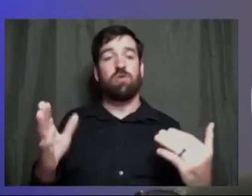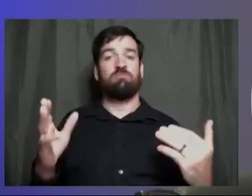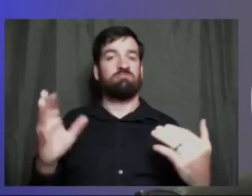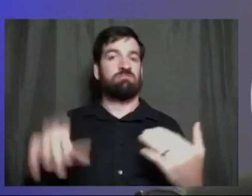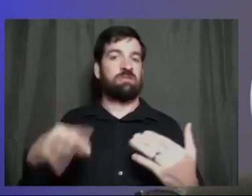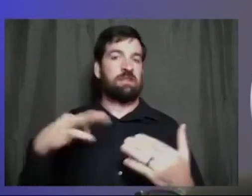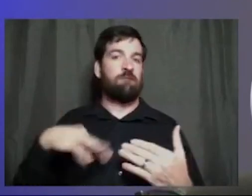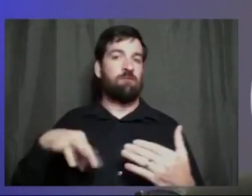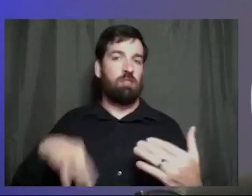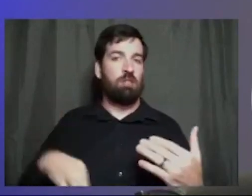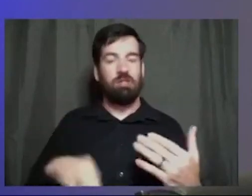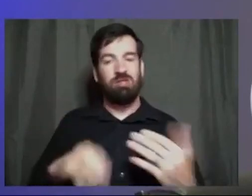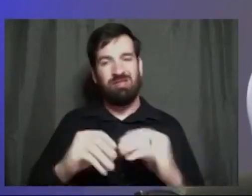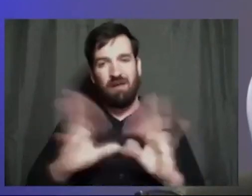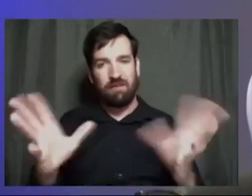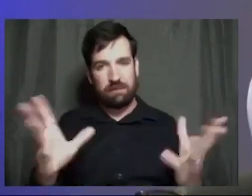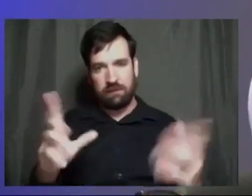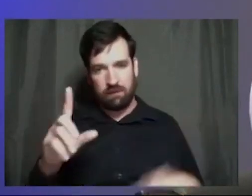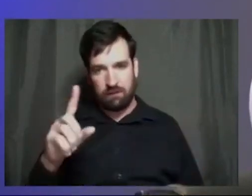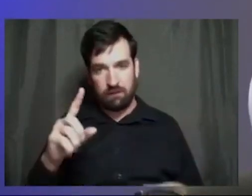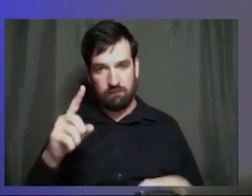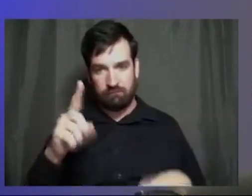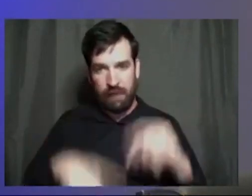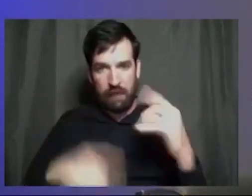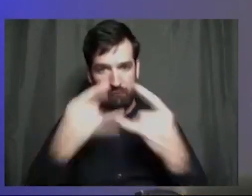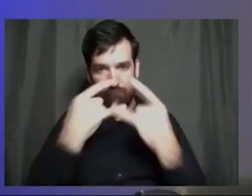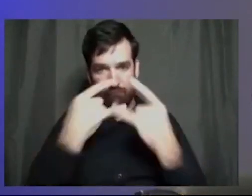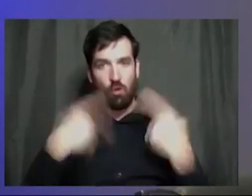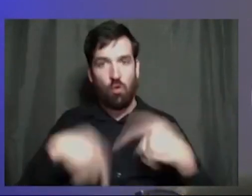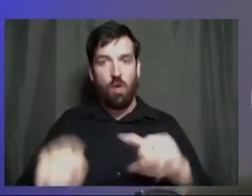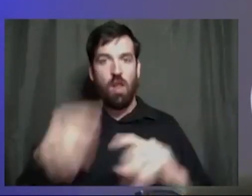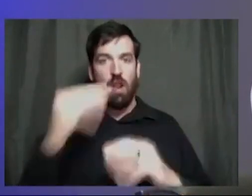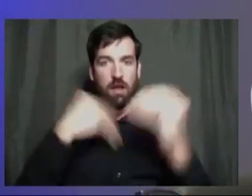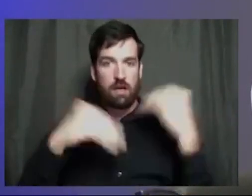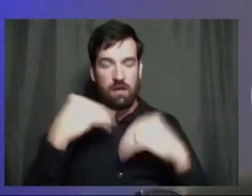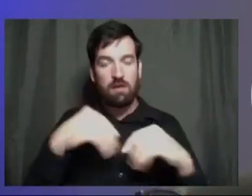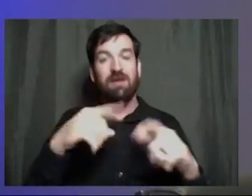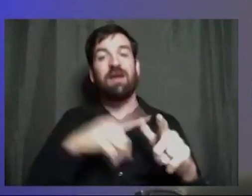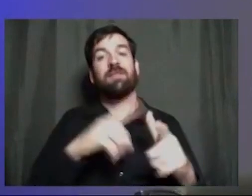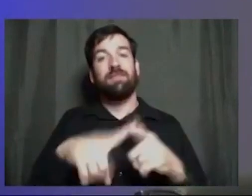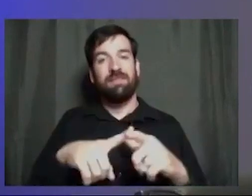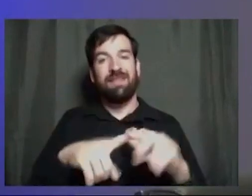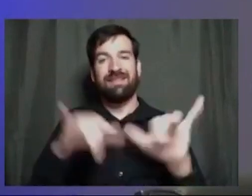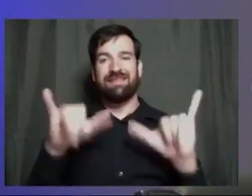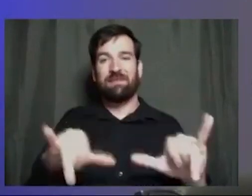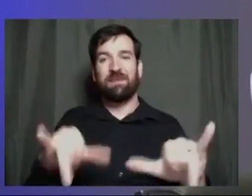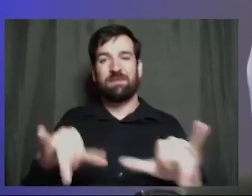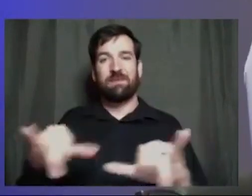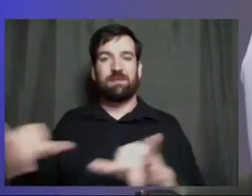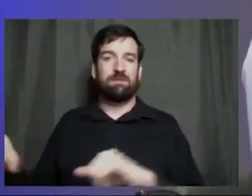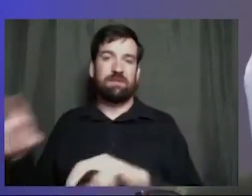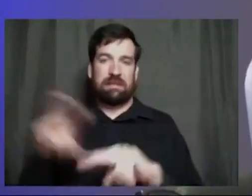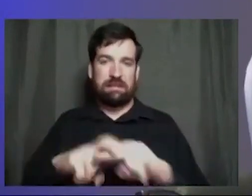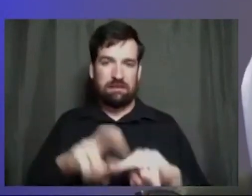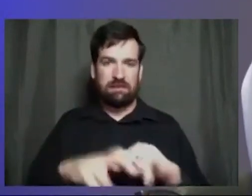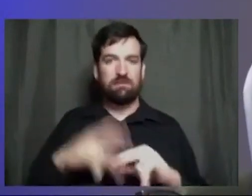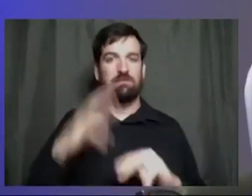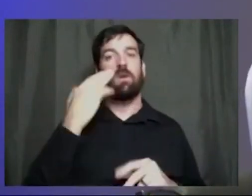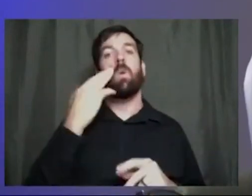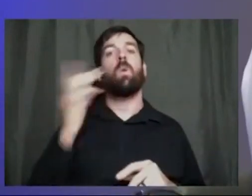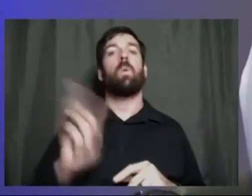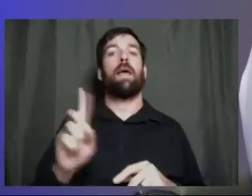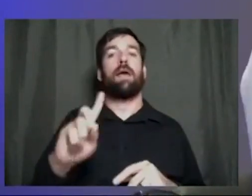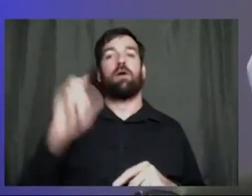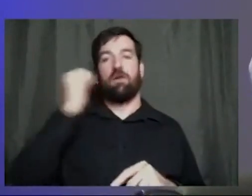aren't masked during the time they're eating lunch, and also kind of same seat lunch so that you know who's been where every single day